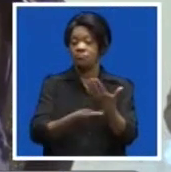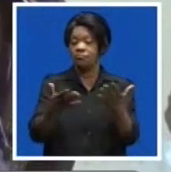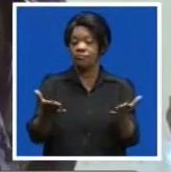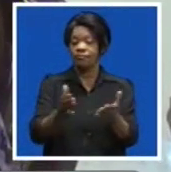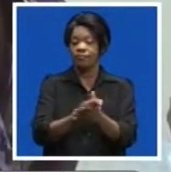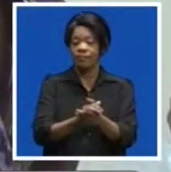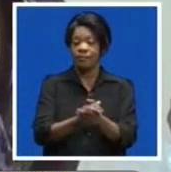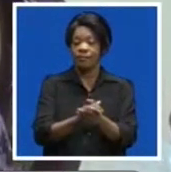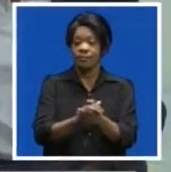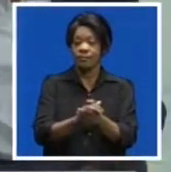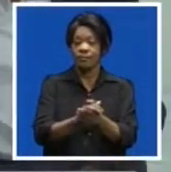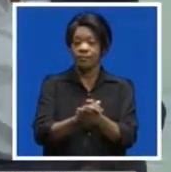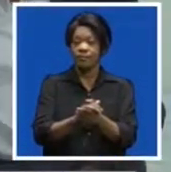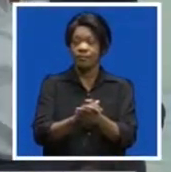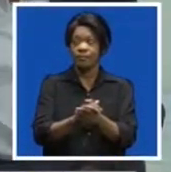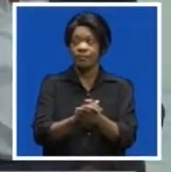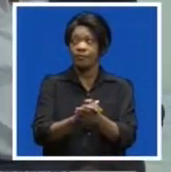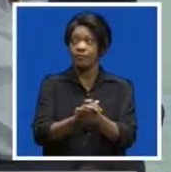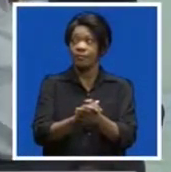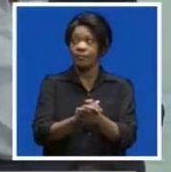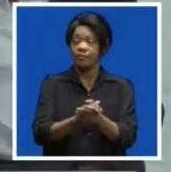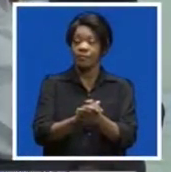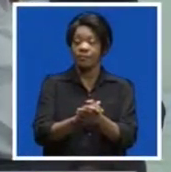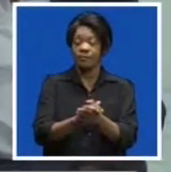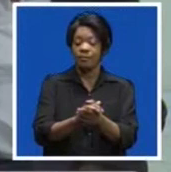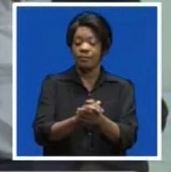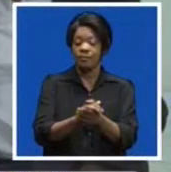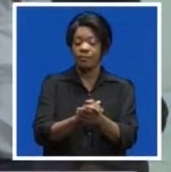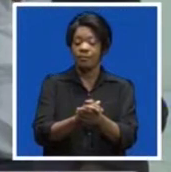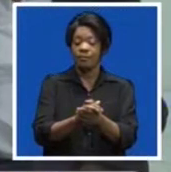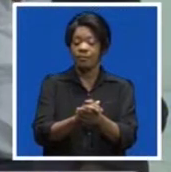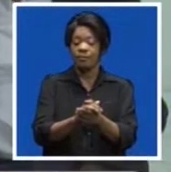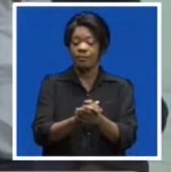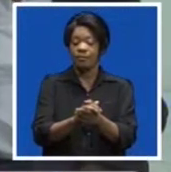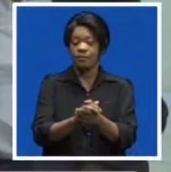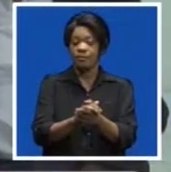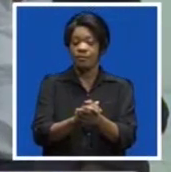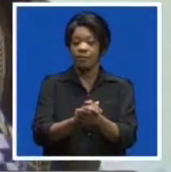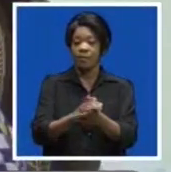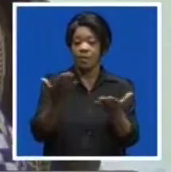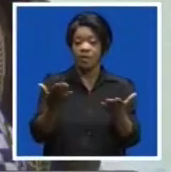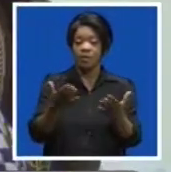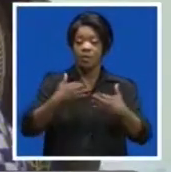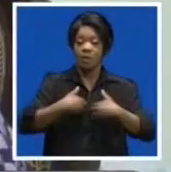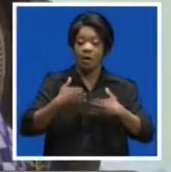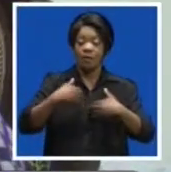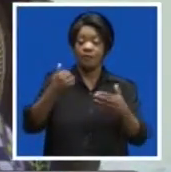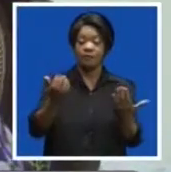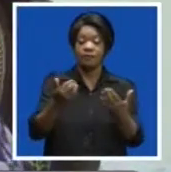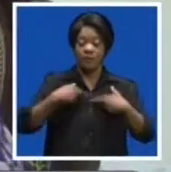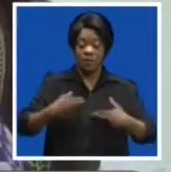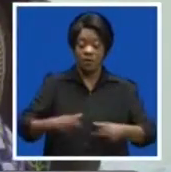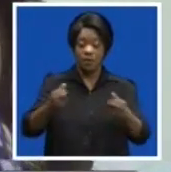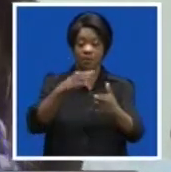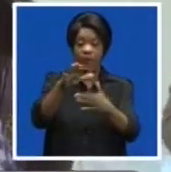to beef up the medical equipment in our health centers. These are